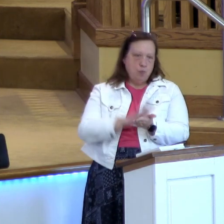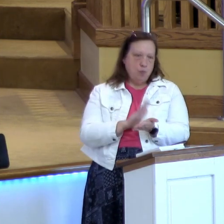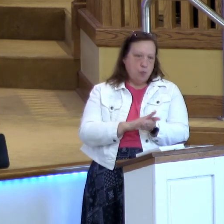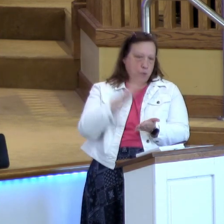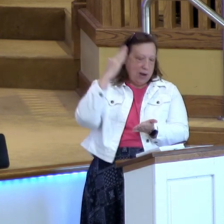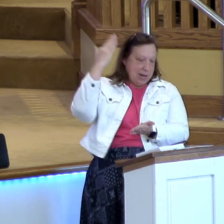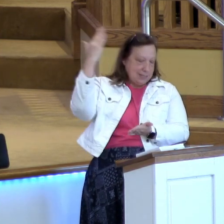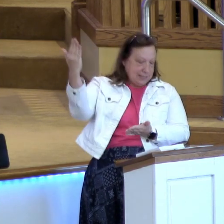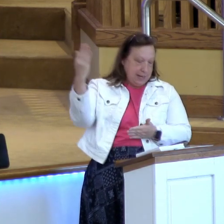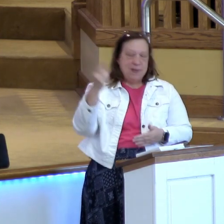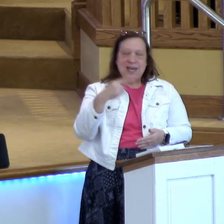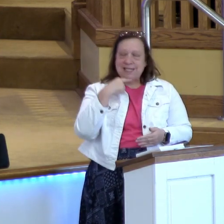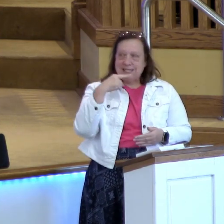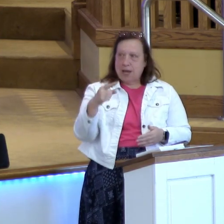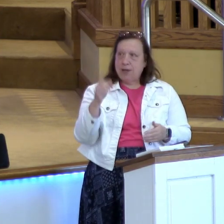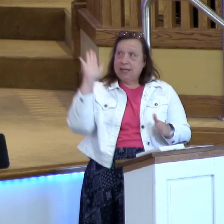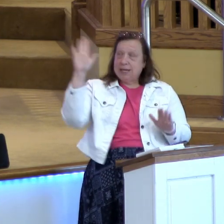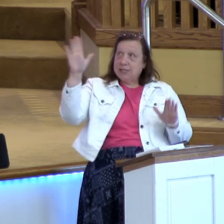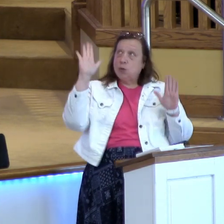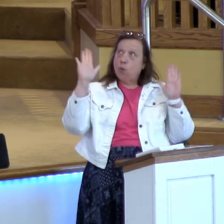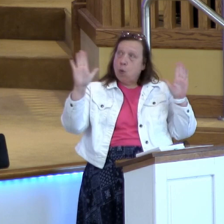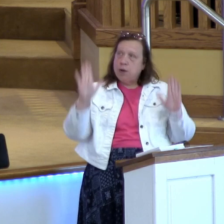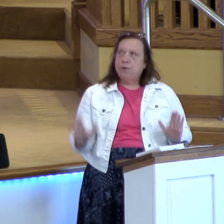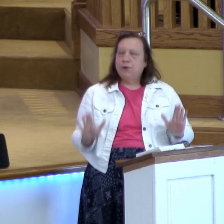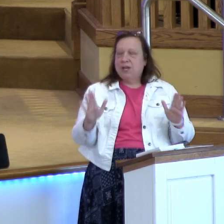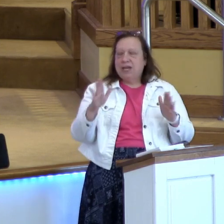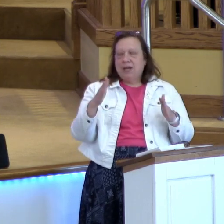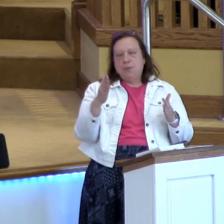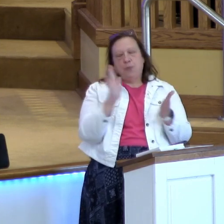Praise him, tell of his excellent greatness.